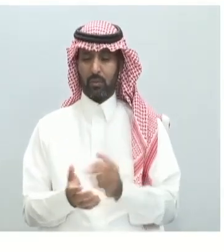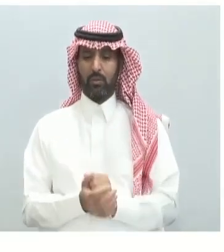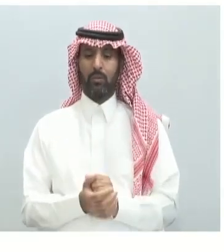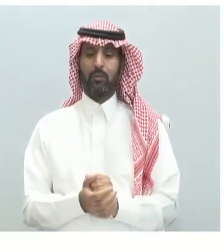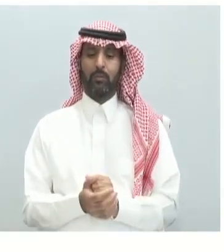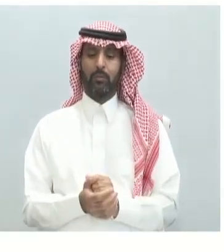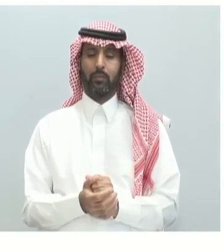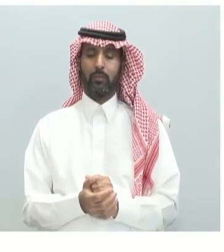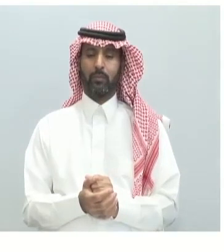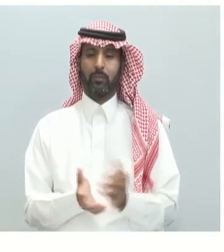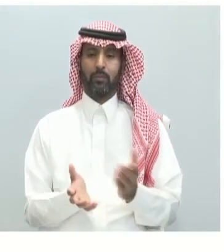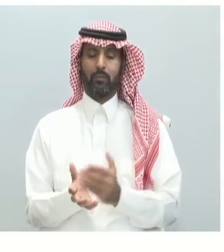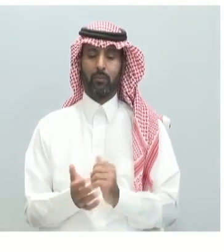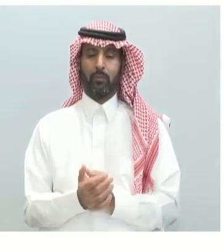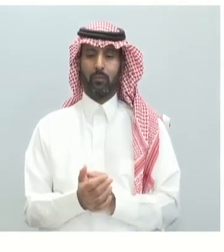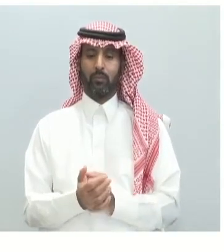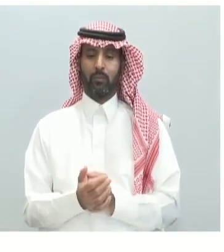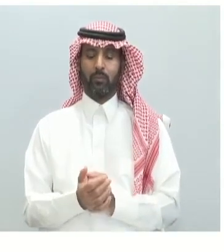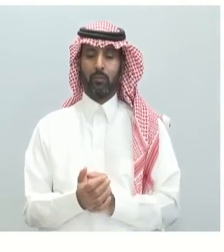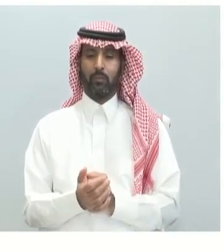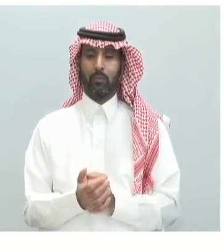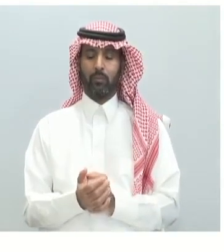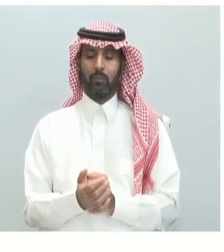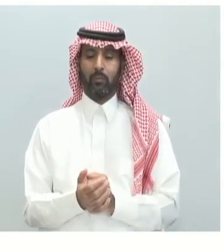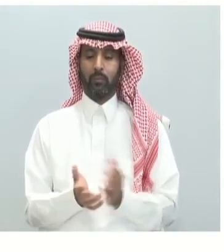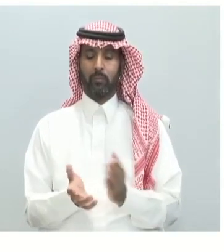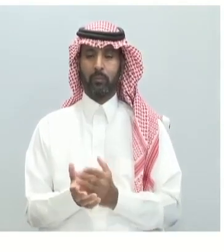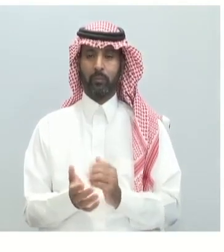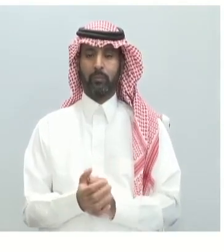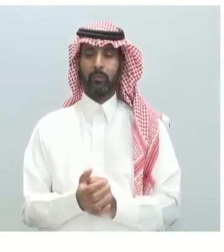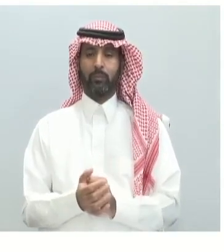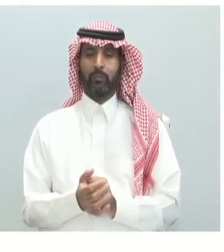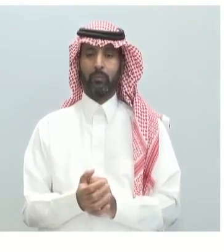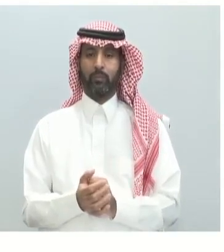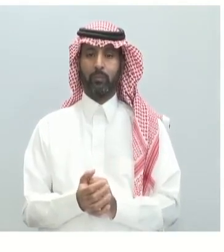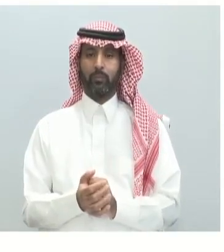Community-supported agriculture, or you can say here CSA. So let's listen here together.